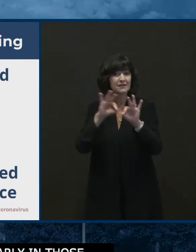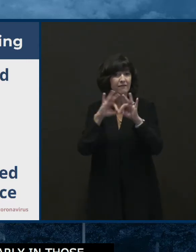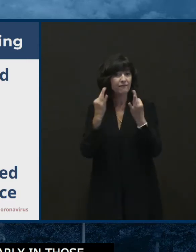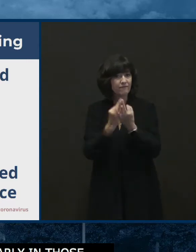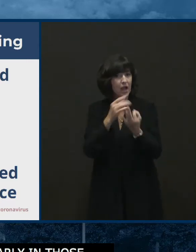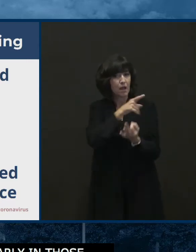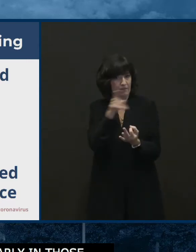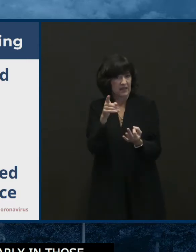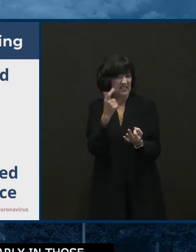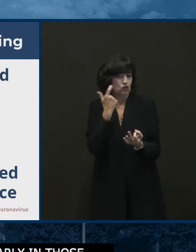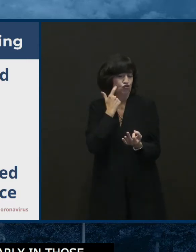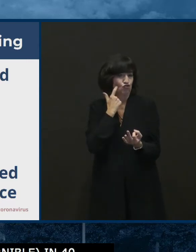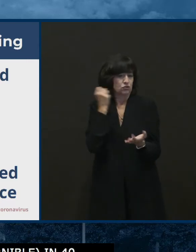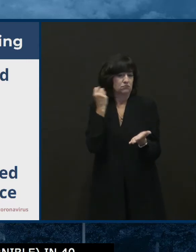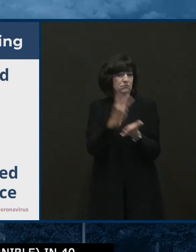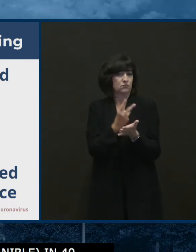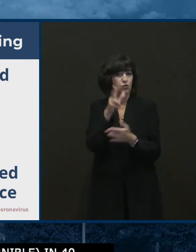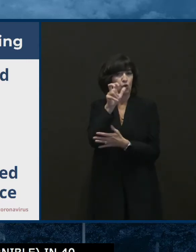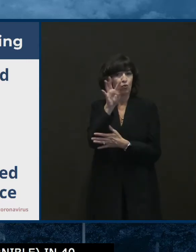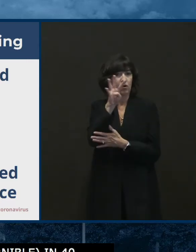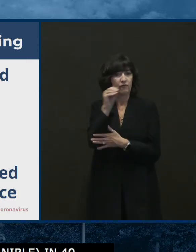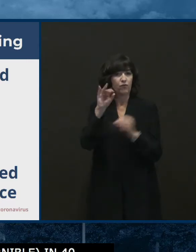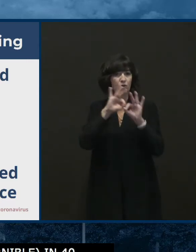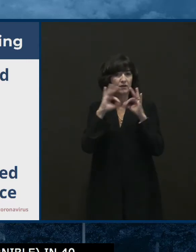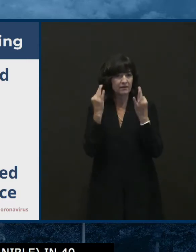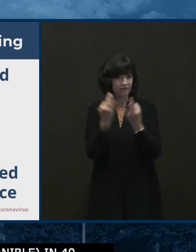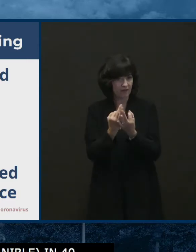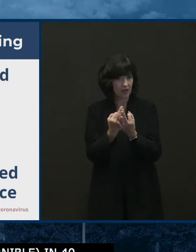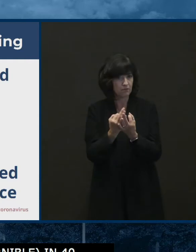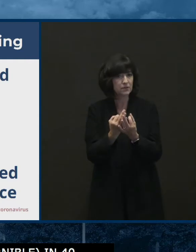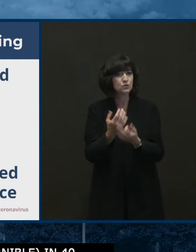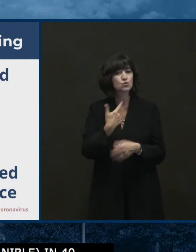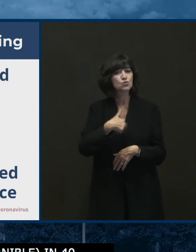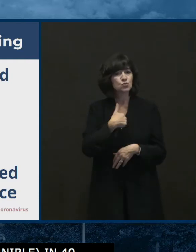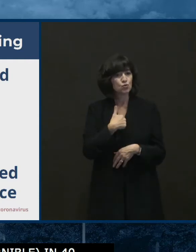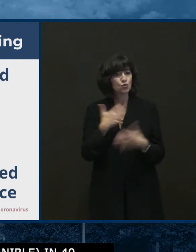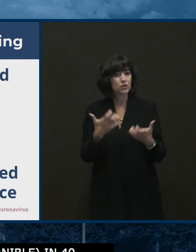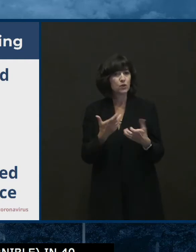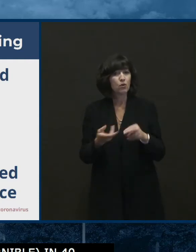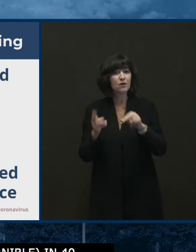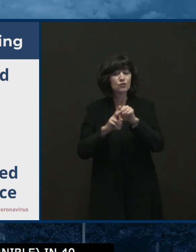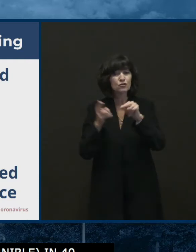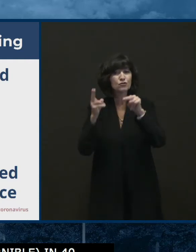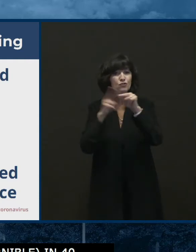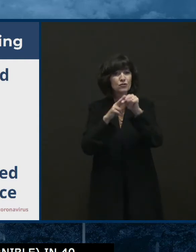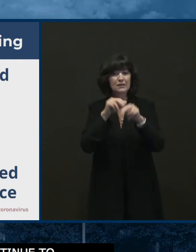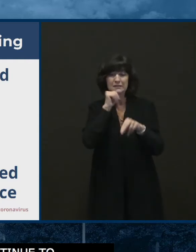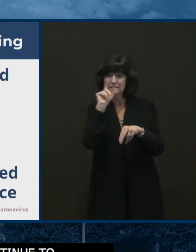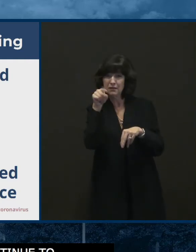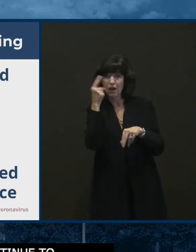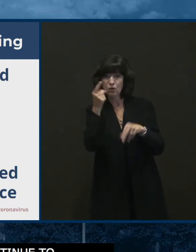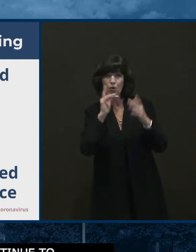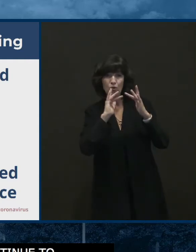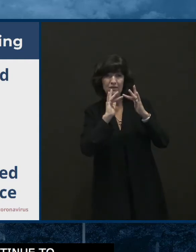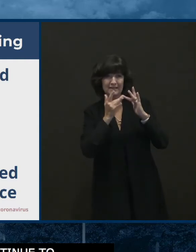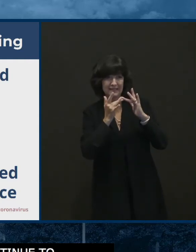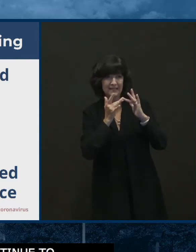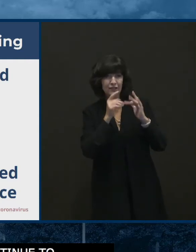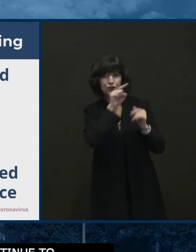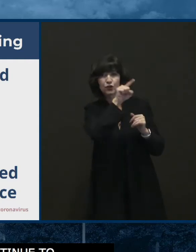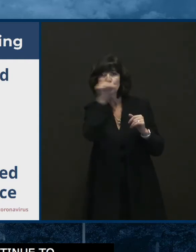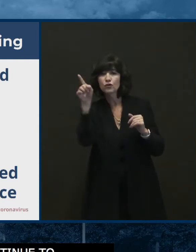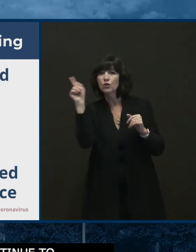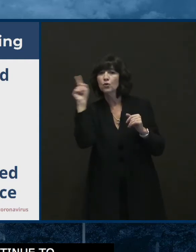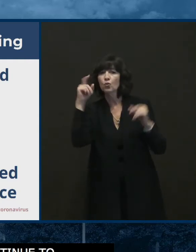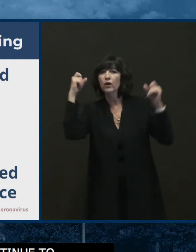service. We continue to support efforts to increase just not accessibility to the internet in places where that was